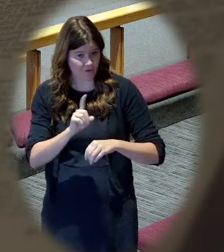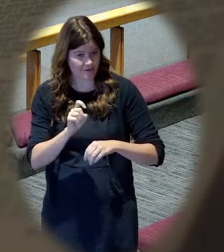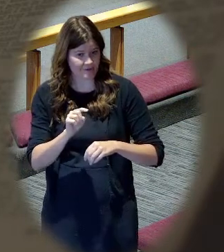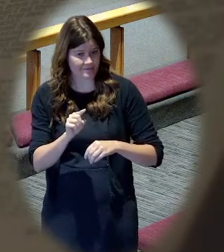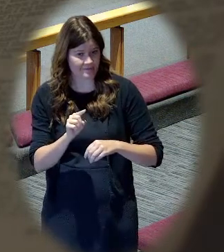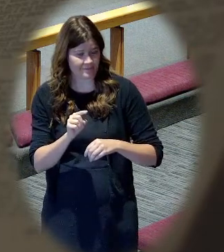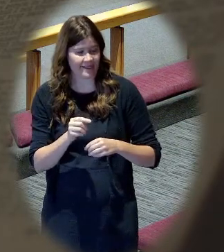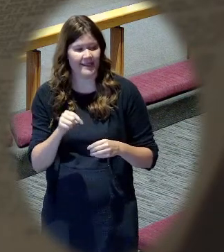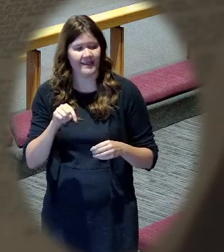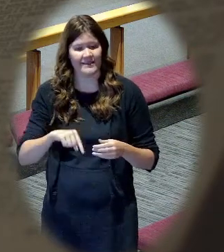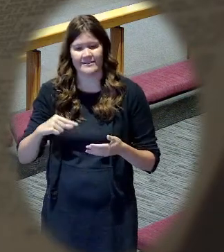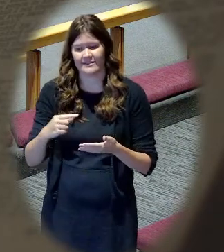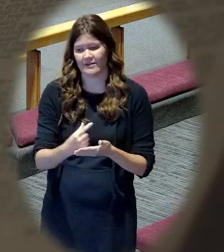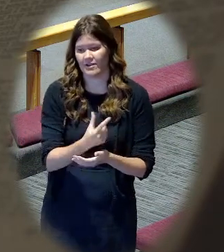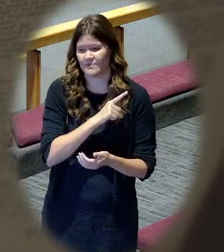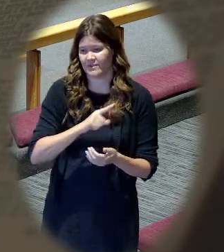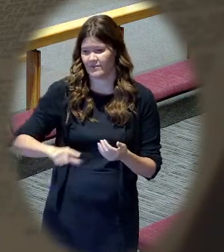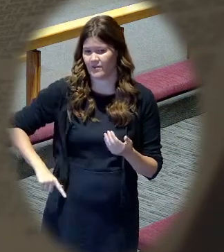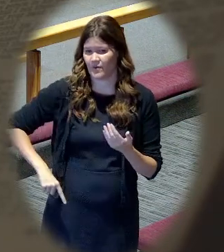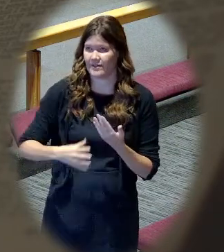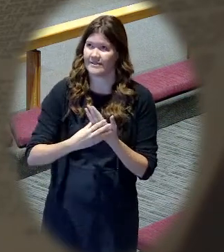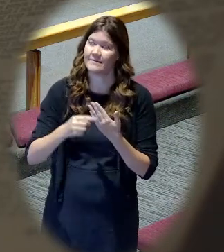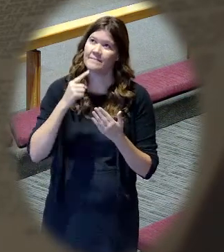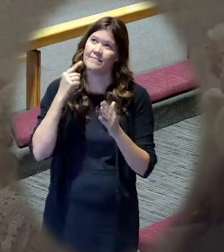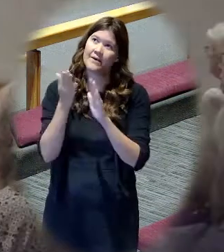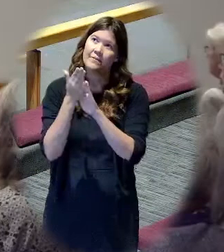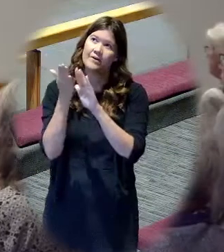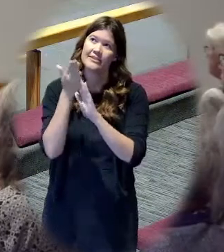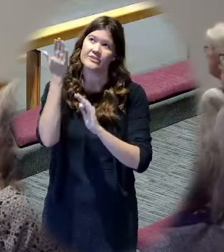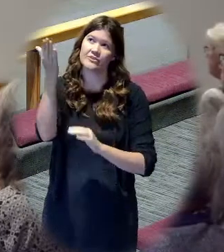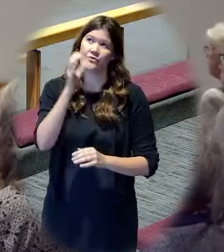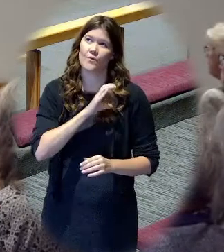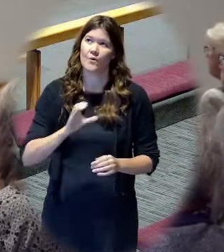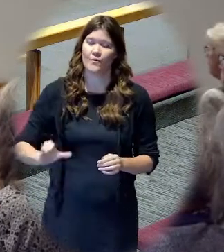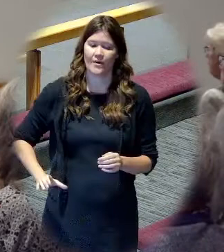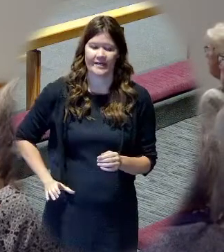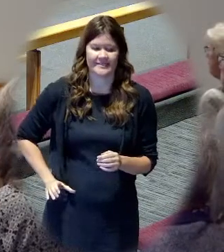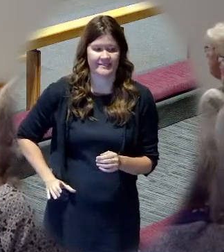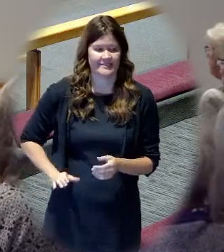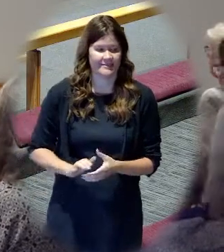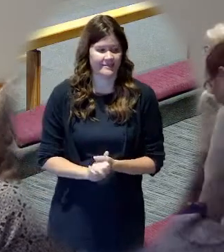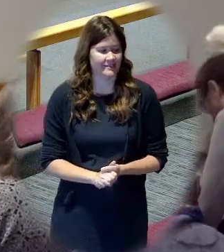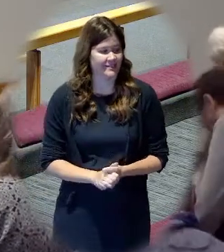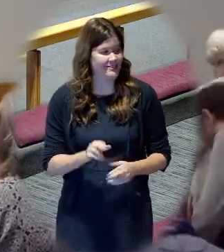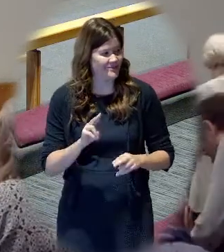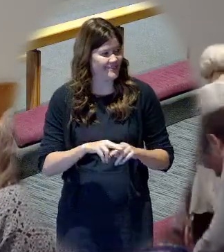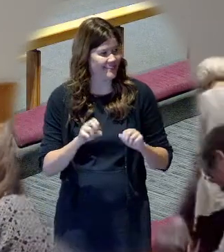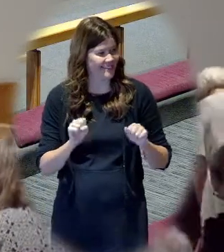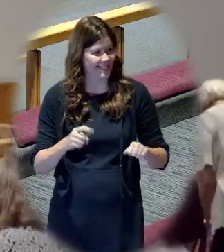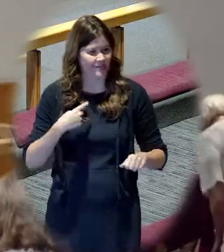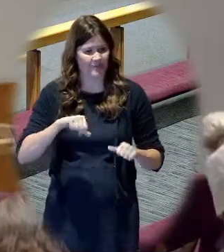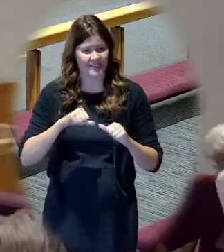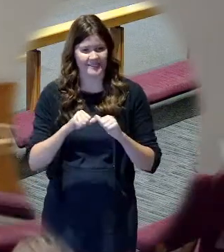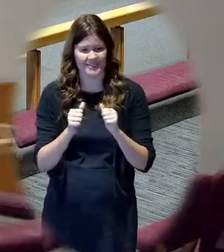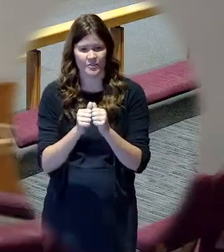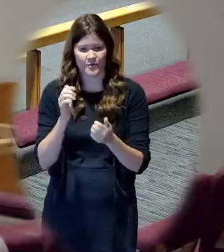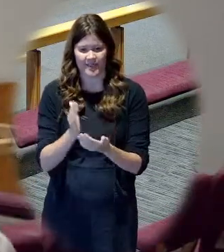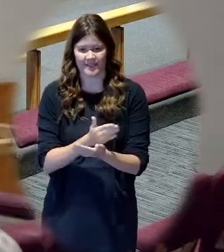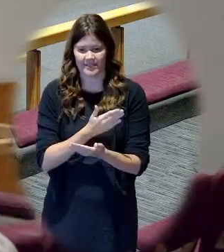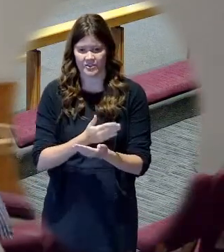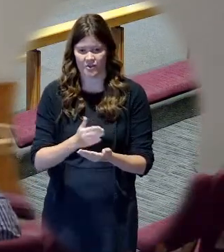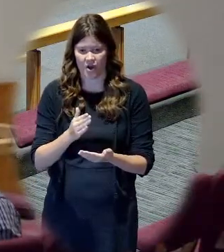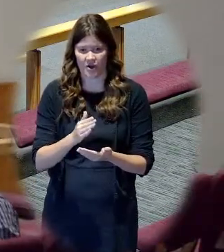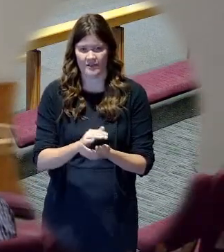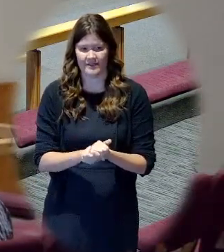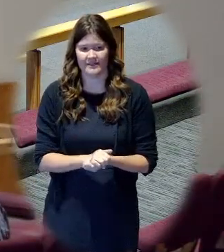gospel of the Lord. Praise you, O Christ. The congregation, please be seated. We continue in song this